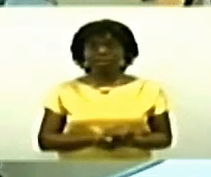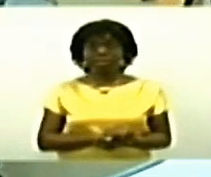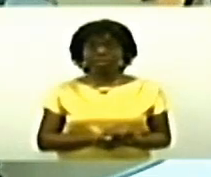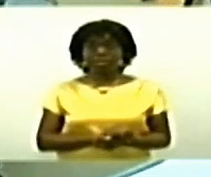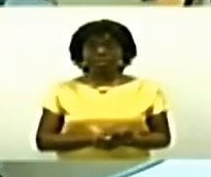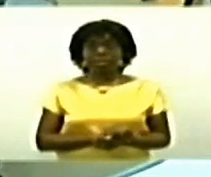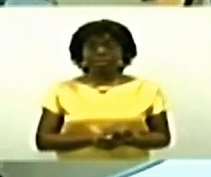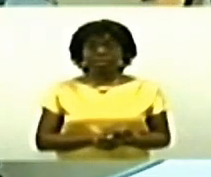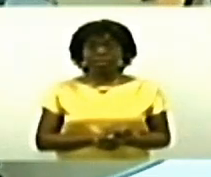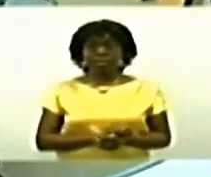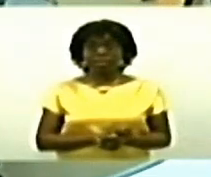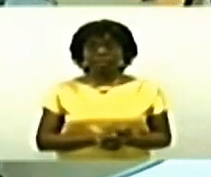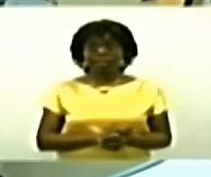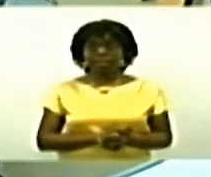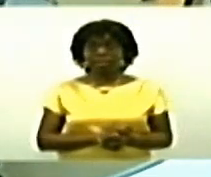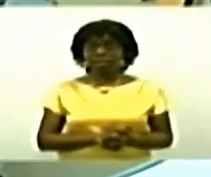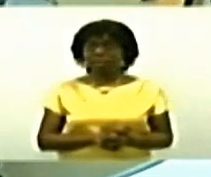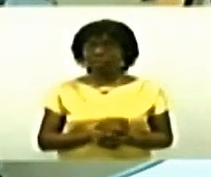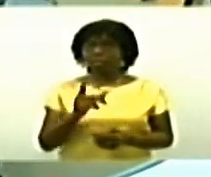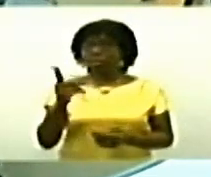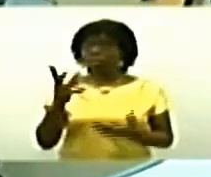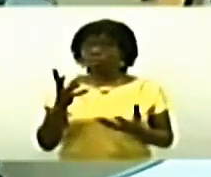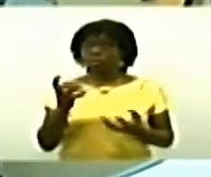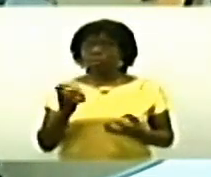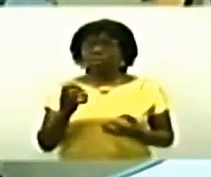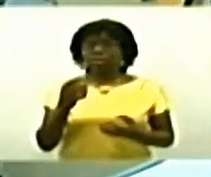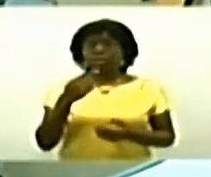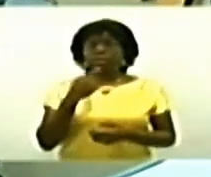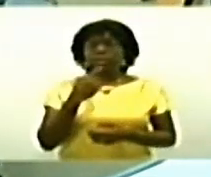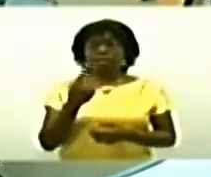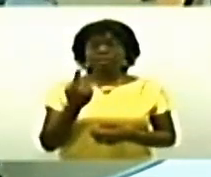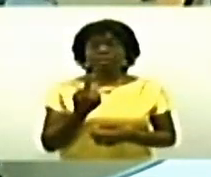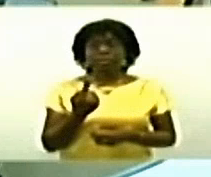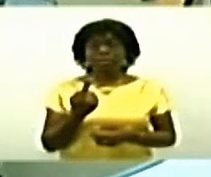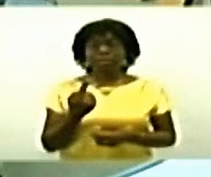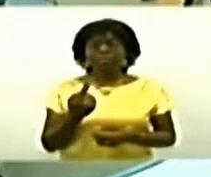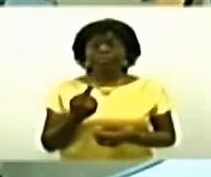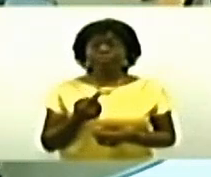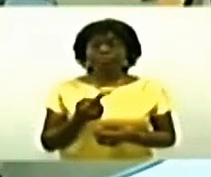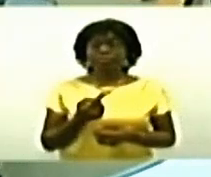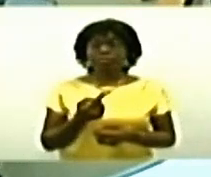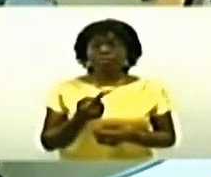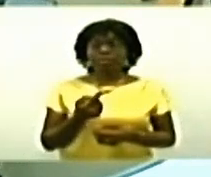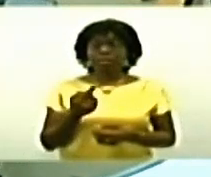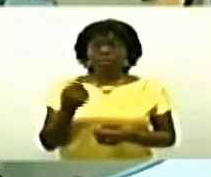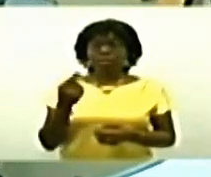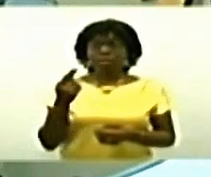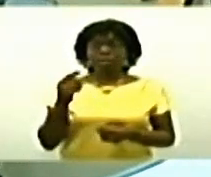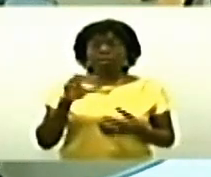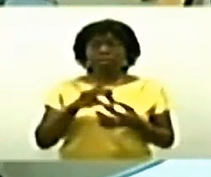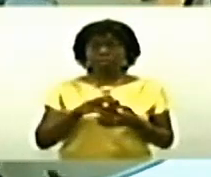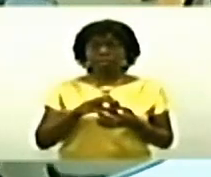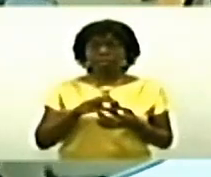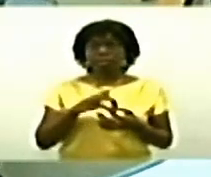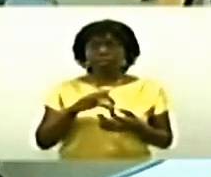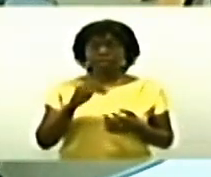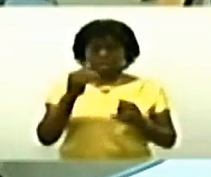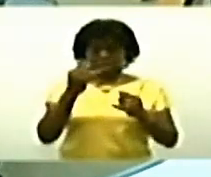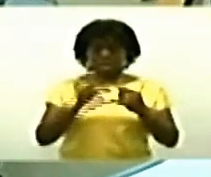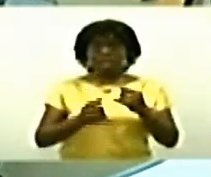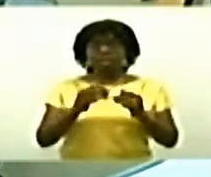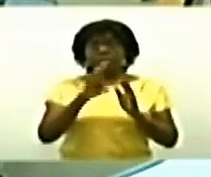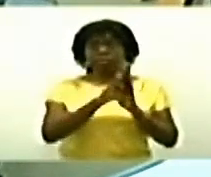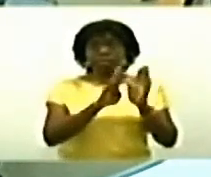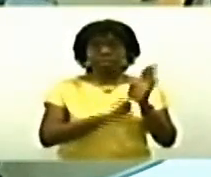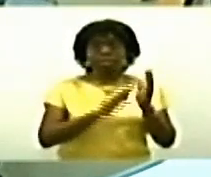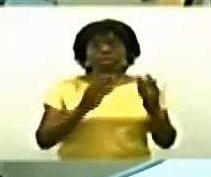Sorry, Mr. President, I just wanted to make a recommendation. In respect of? The last bill we just